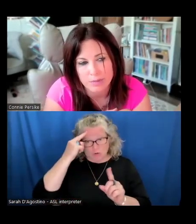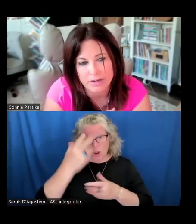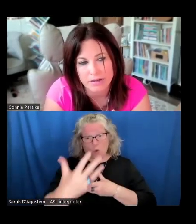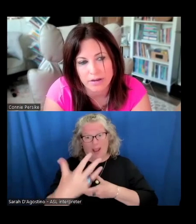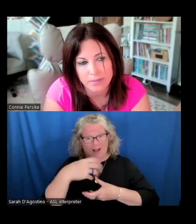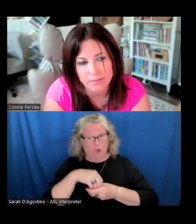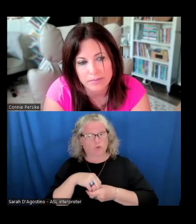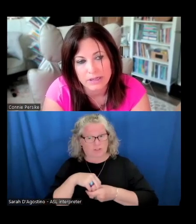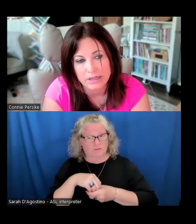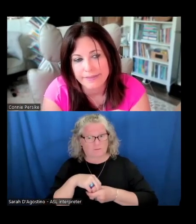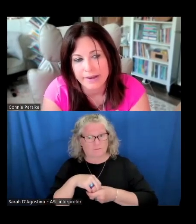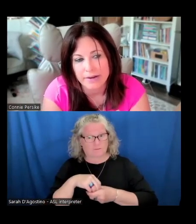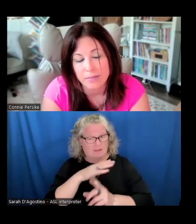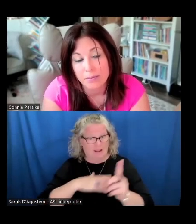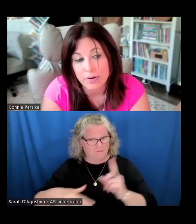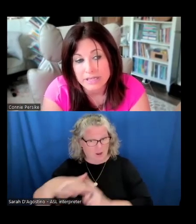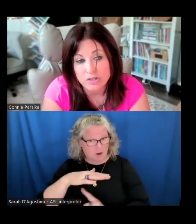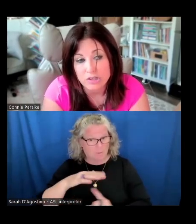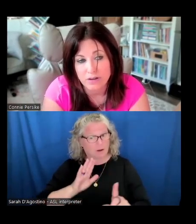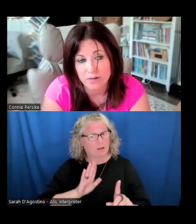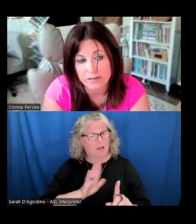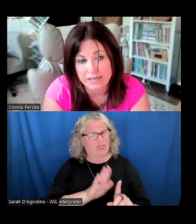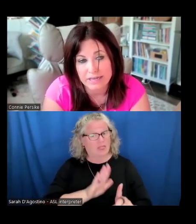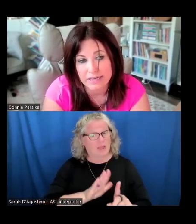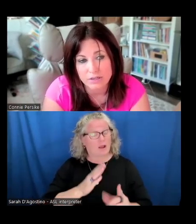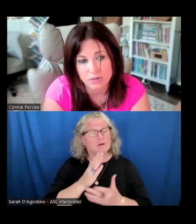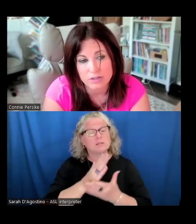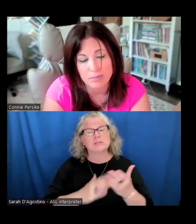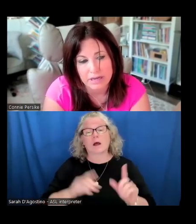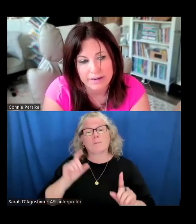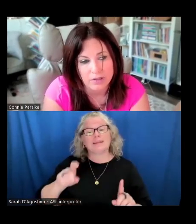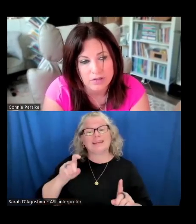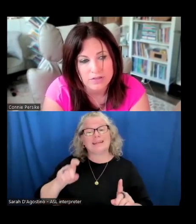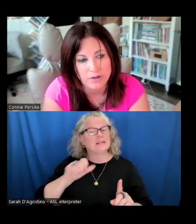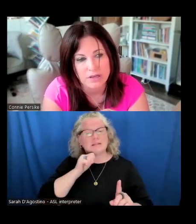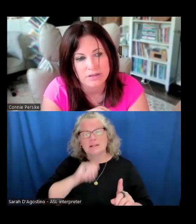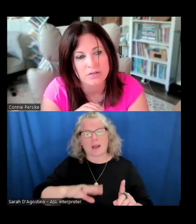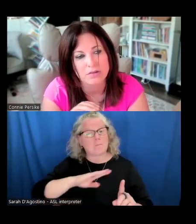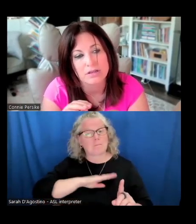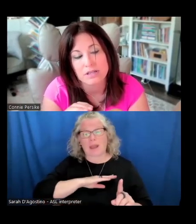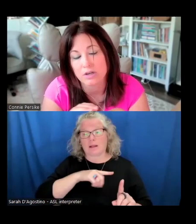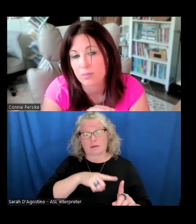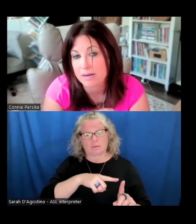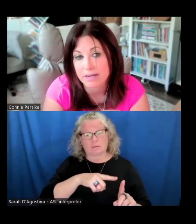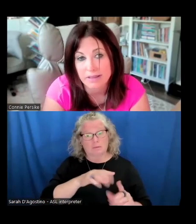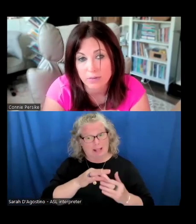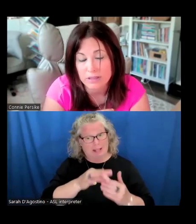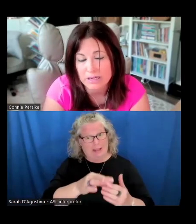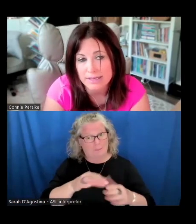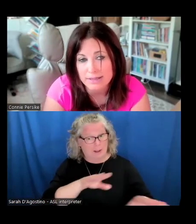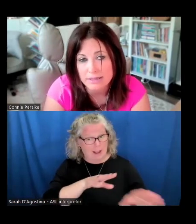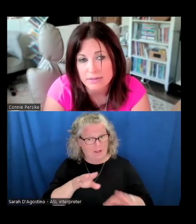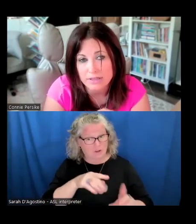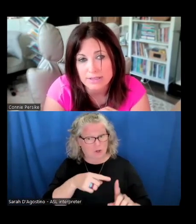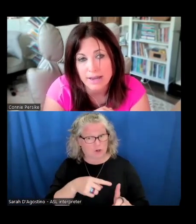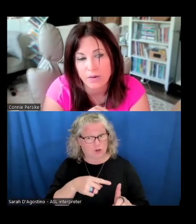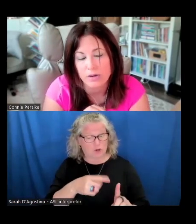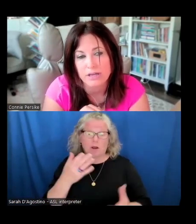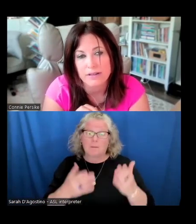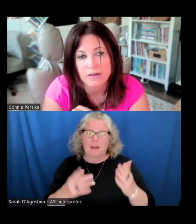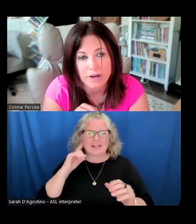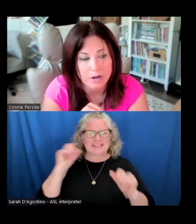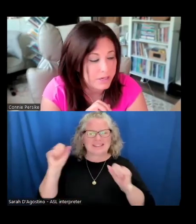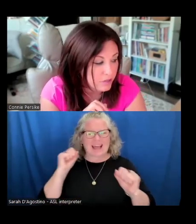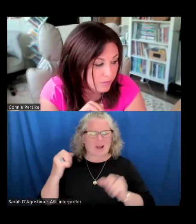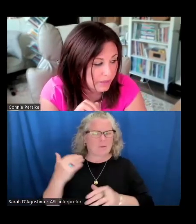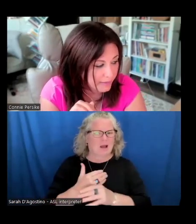that environment that potentially are leading to some behaviors for that student? Maybe they're really sensitive to sound